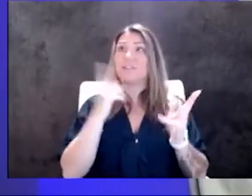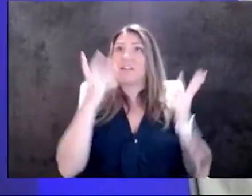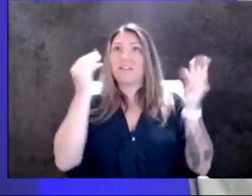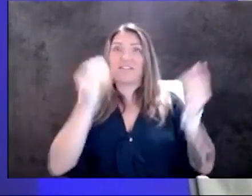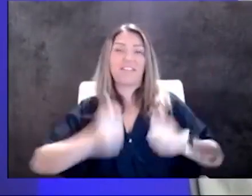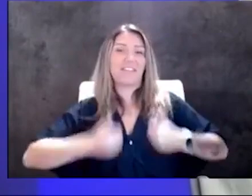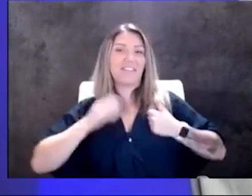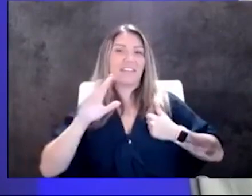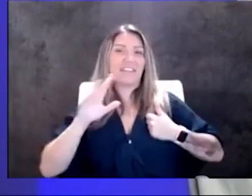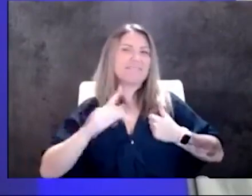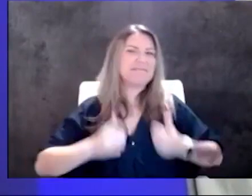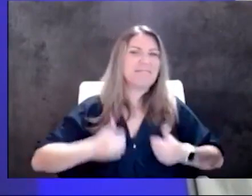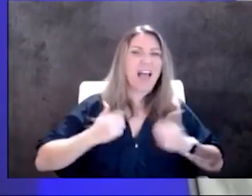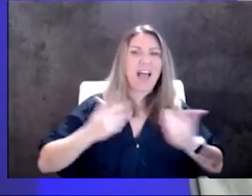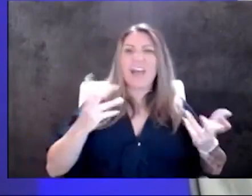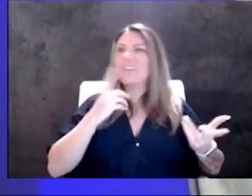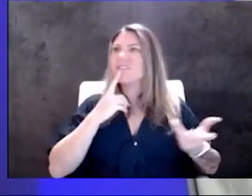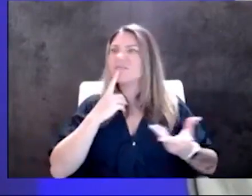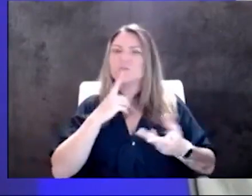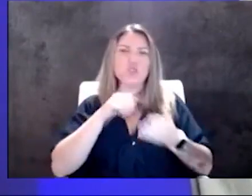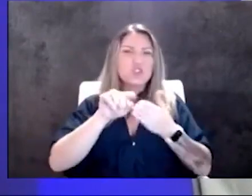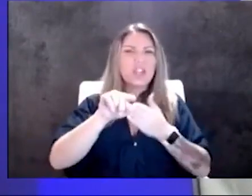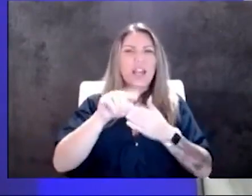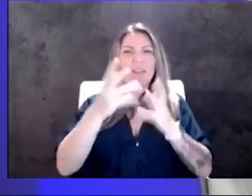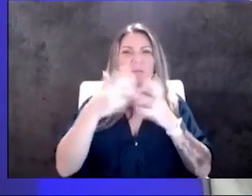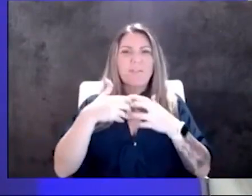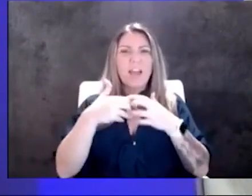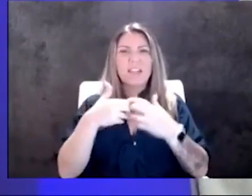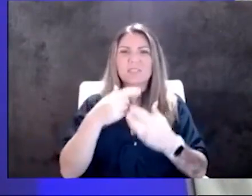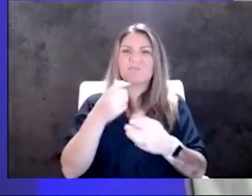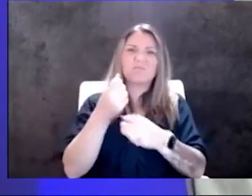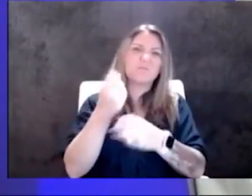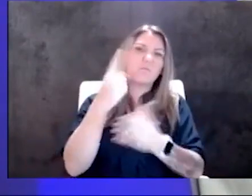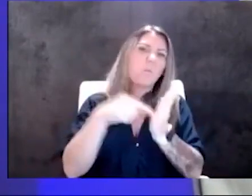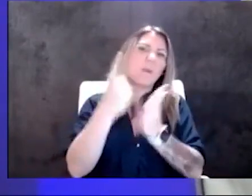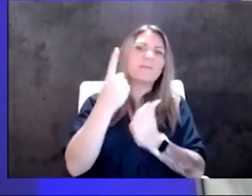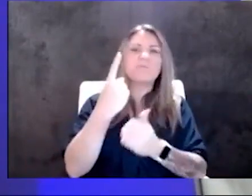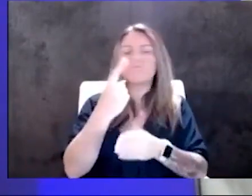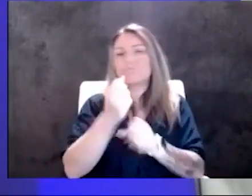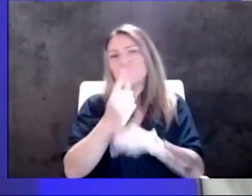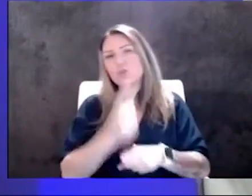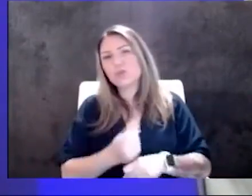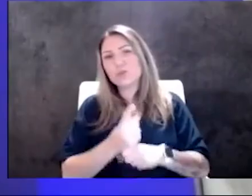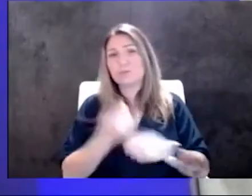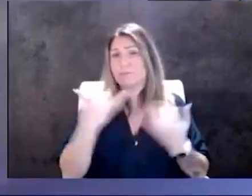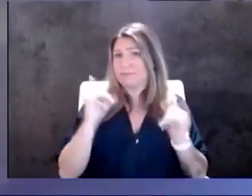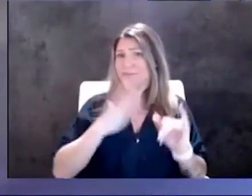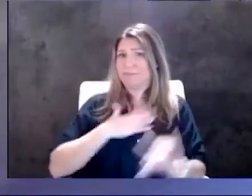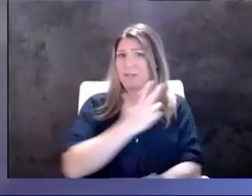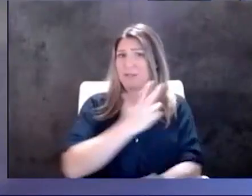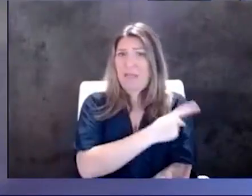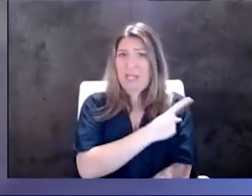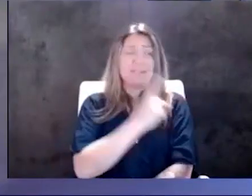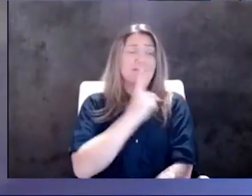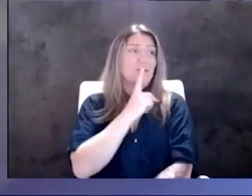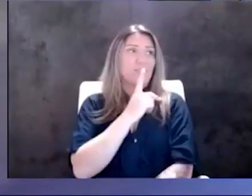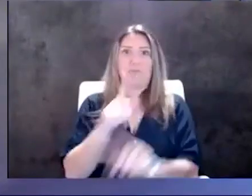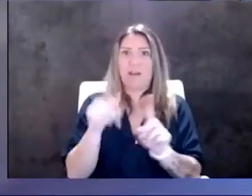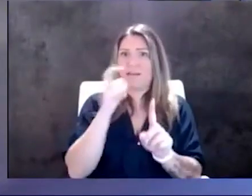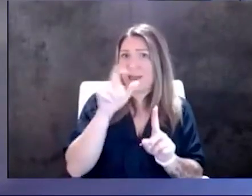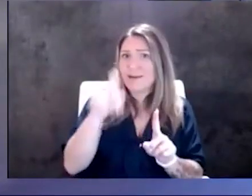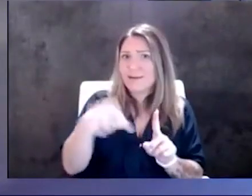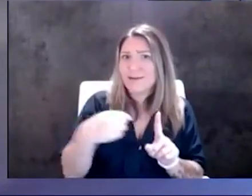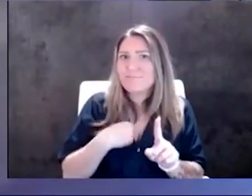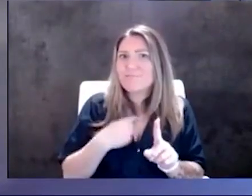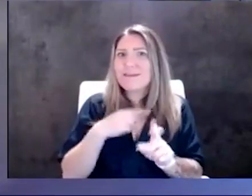maybe once a year just to make sure everything's working right. But he's still my patient, but he really doesn't need me that much, which is perfect. Fantastic. Glad he was poking around on the internet